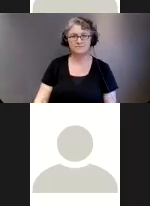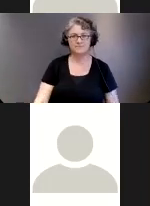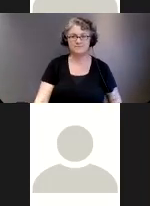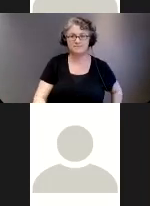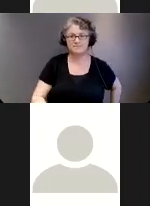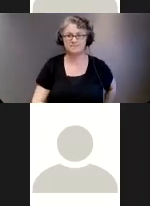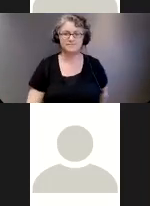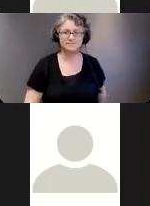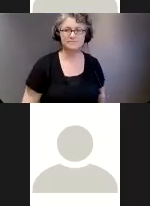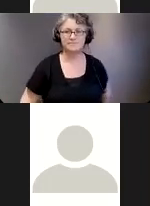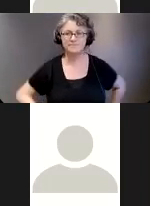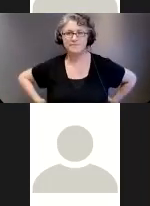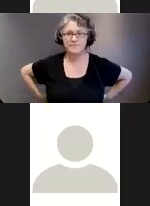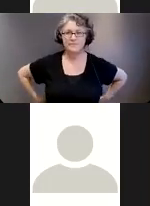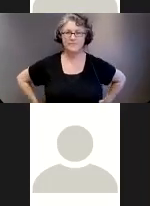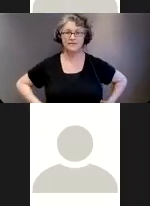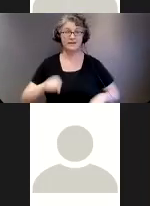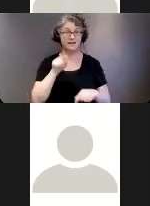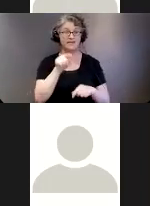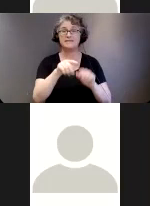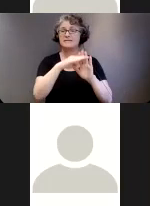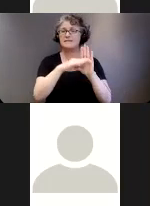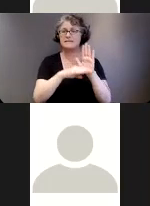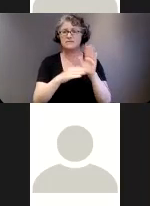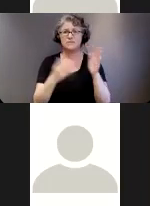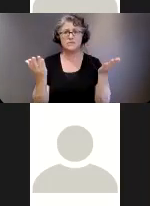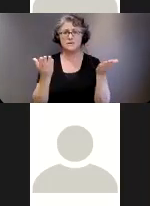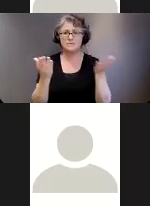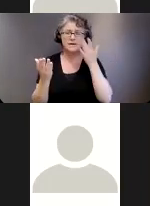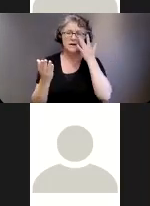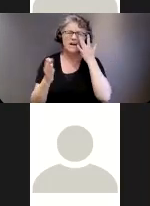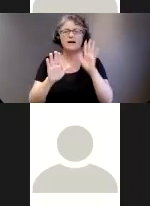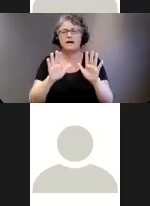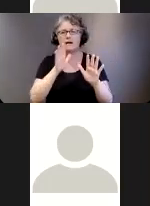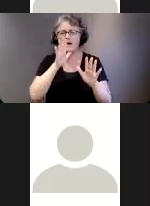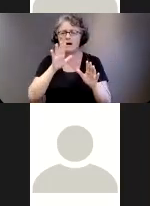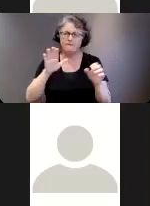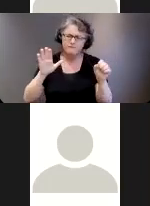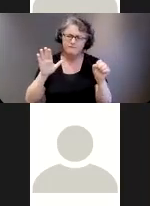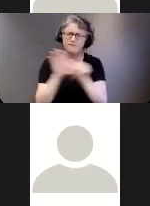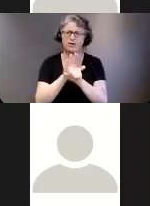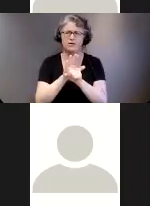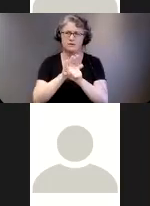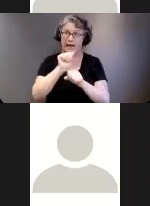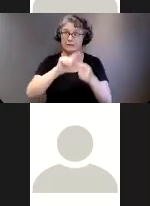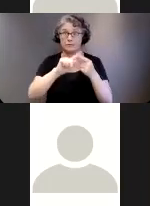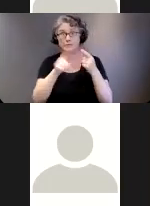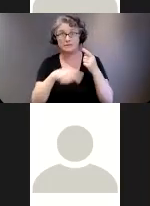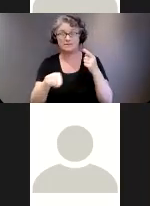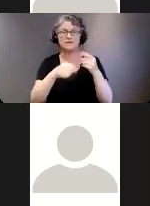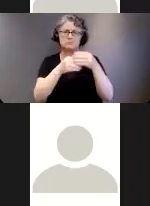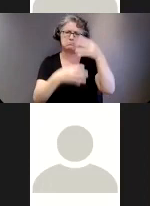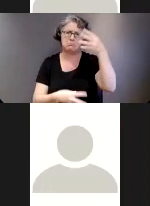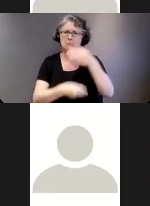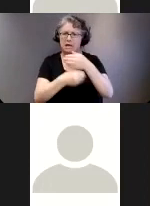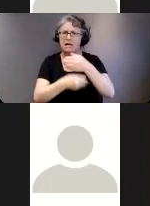So this is a list that, as I say, is not necessarily comprehensive. We're always building on this and